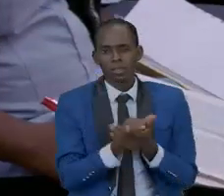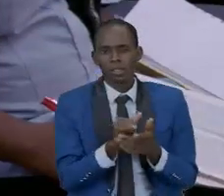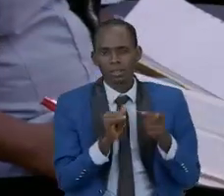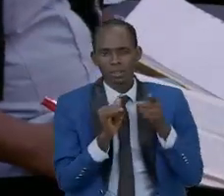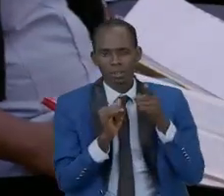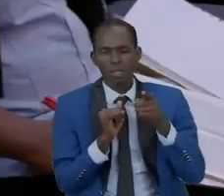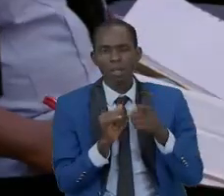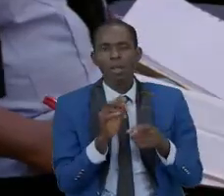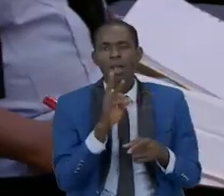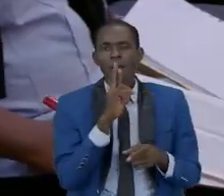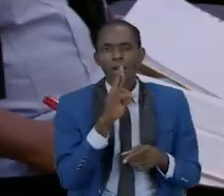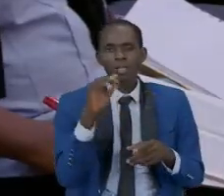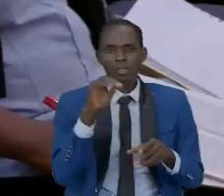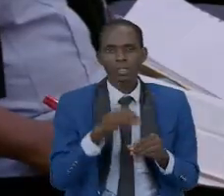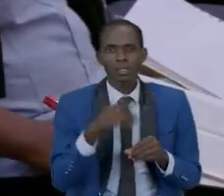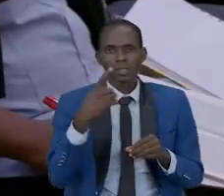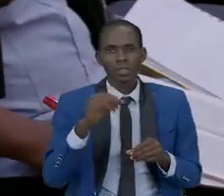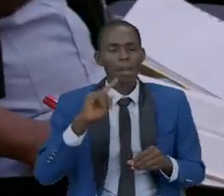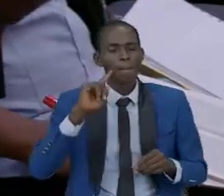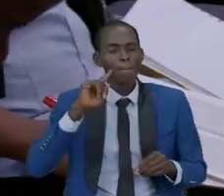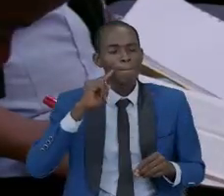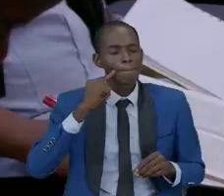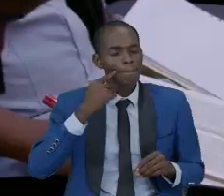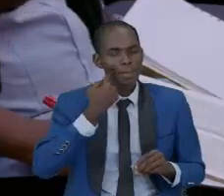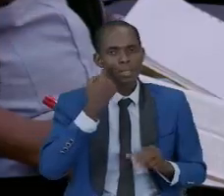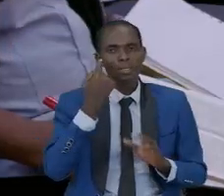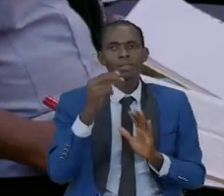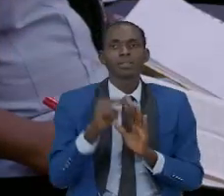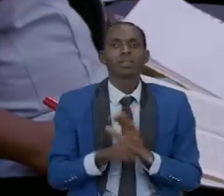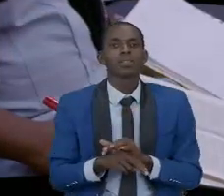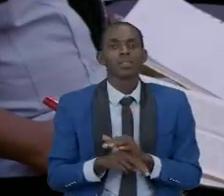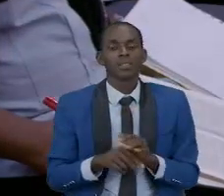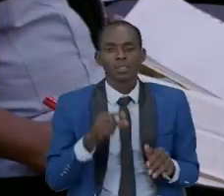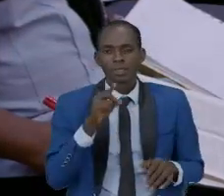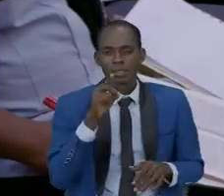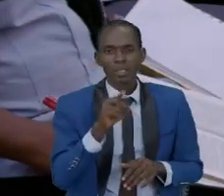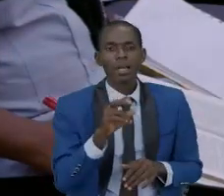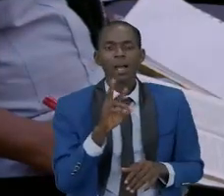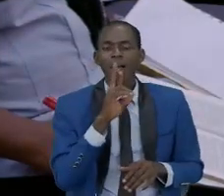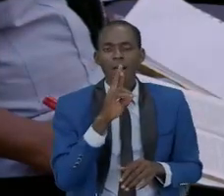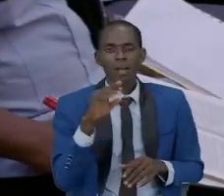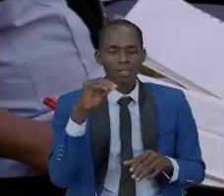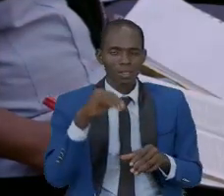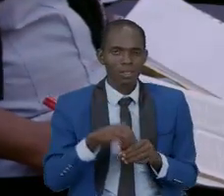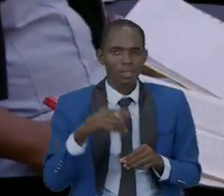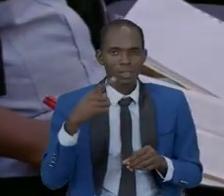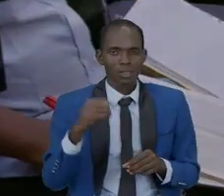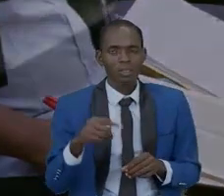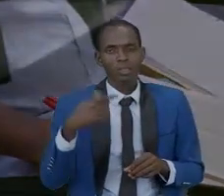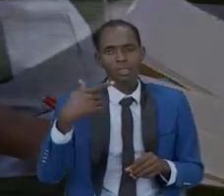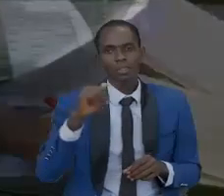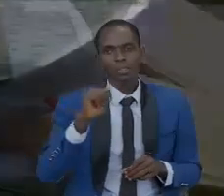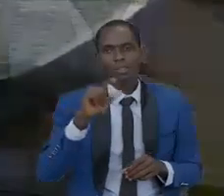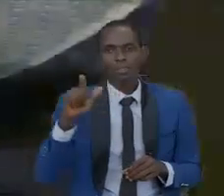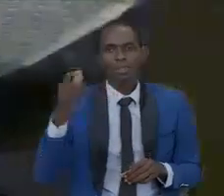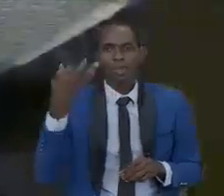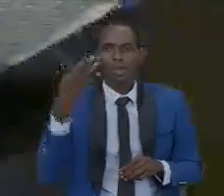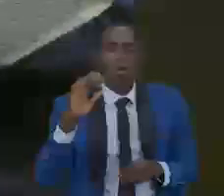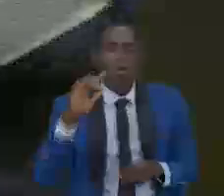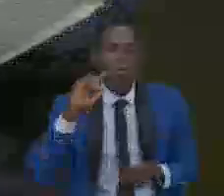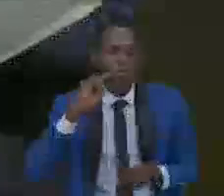in the goal of bitterness Thou Art in the goal of bitterness